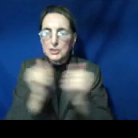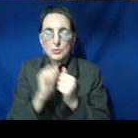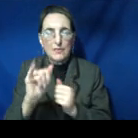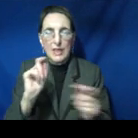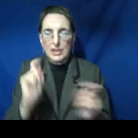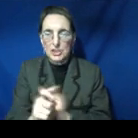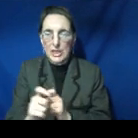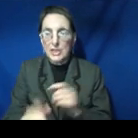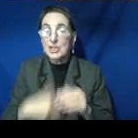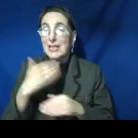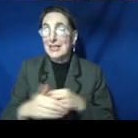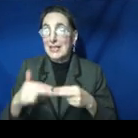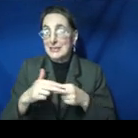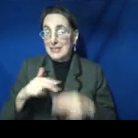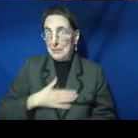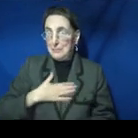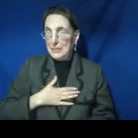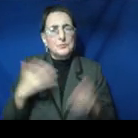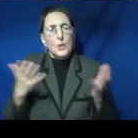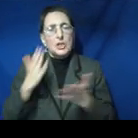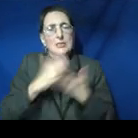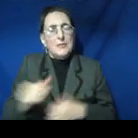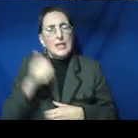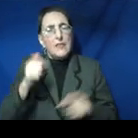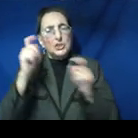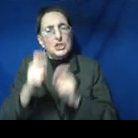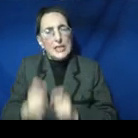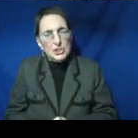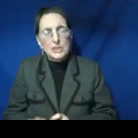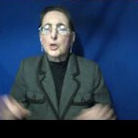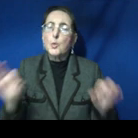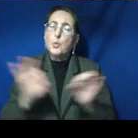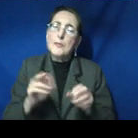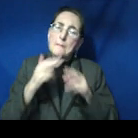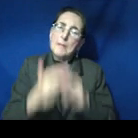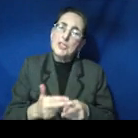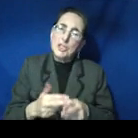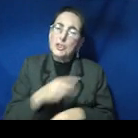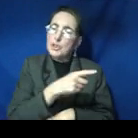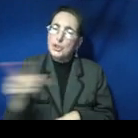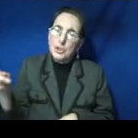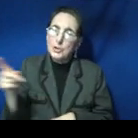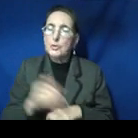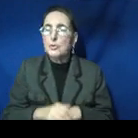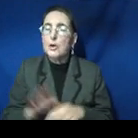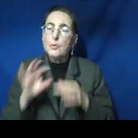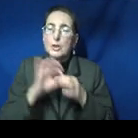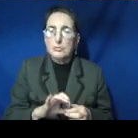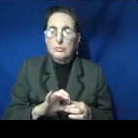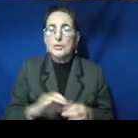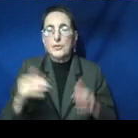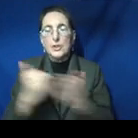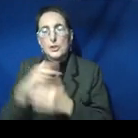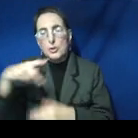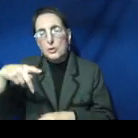please. What are some of the other changes that are worth mentioning to you with respect to this new PAP